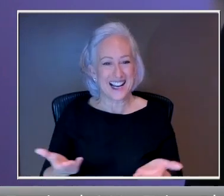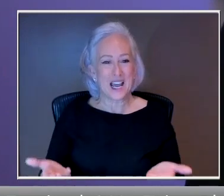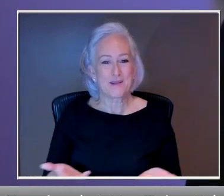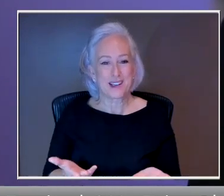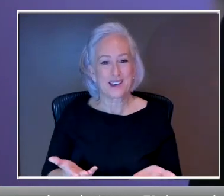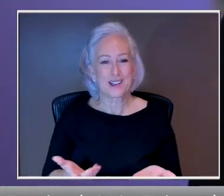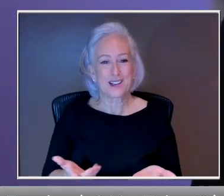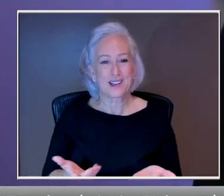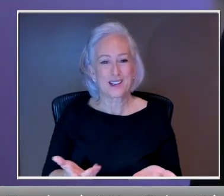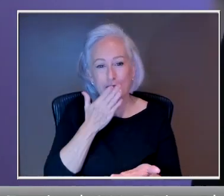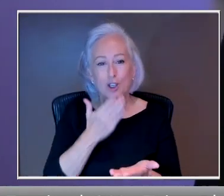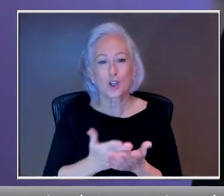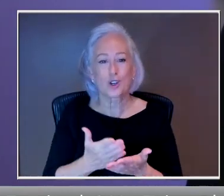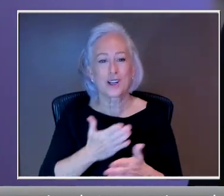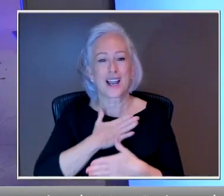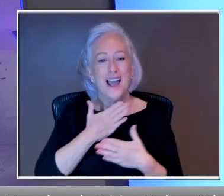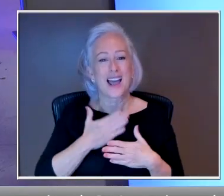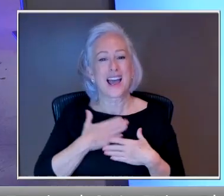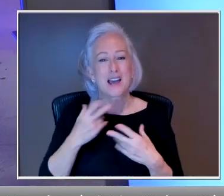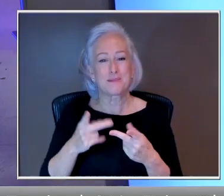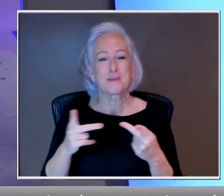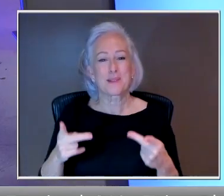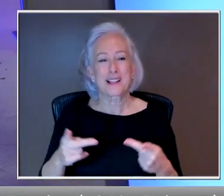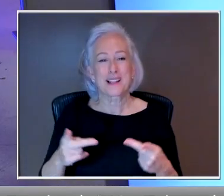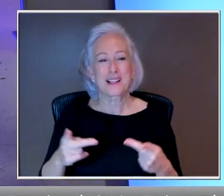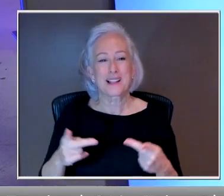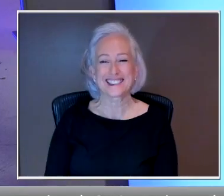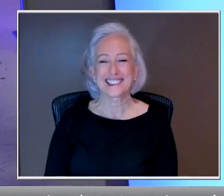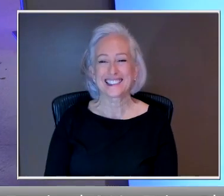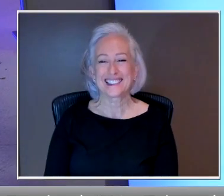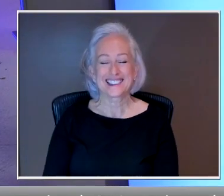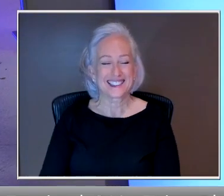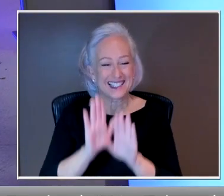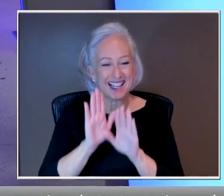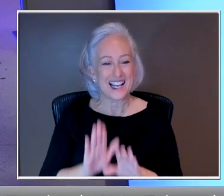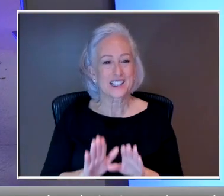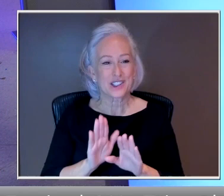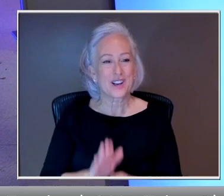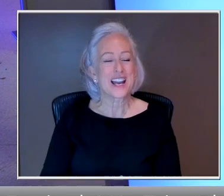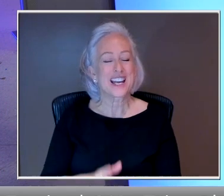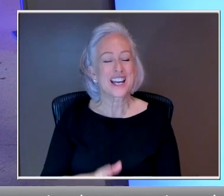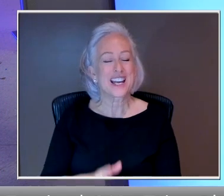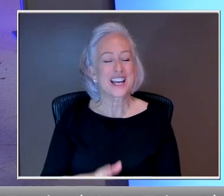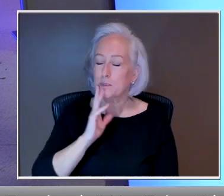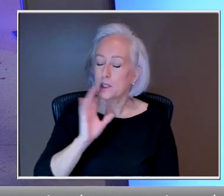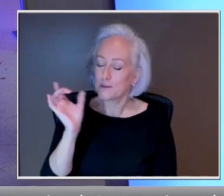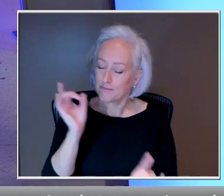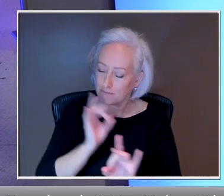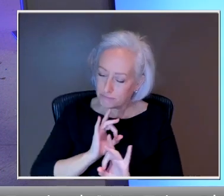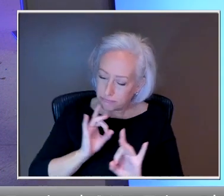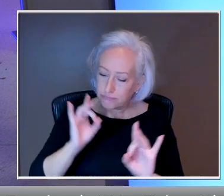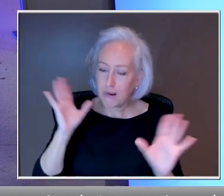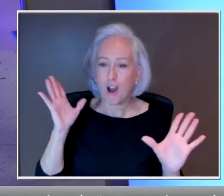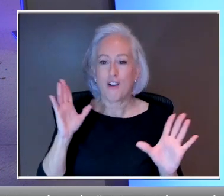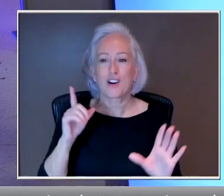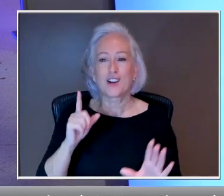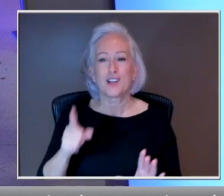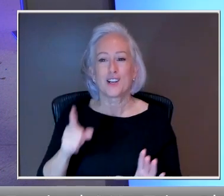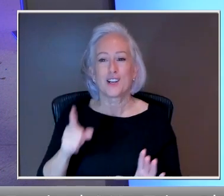good, happy place now. That's so wonderful to hear, because you've been through the ringer. Yeah. You've been through it. You've walked through the fire.